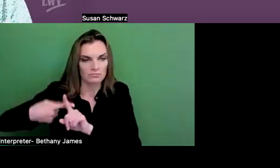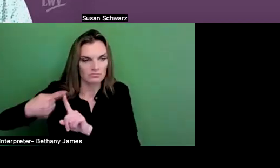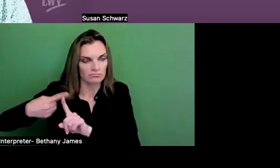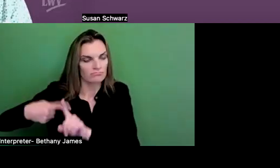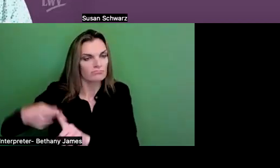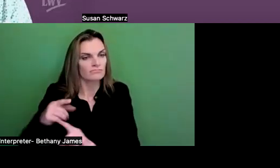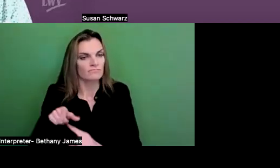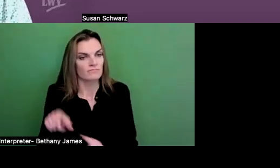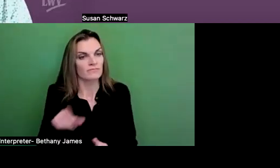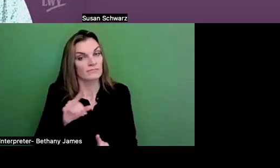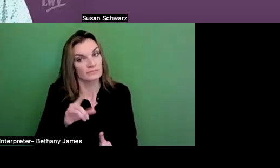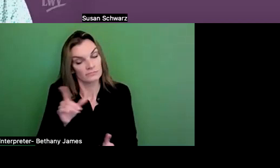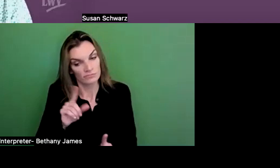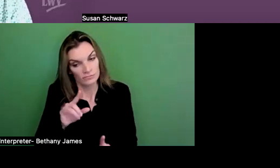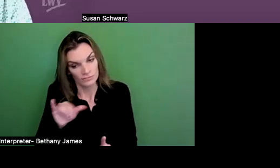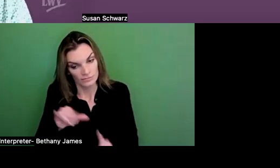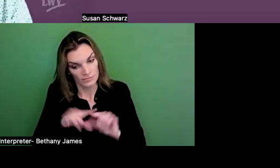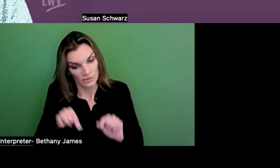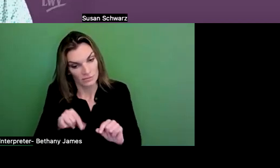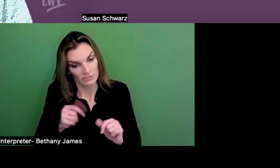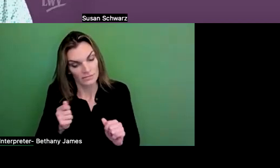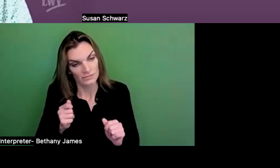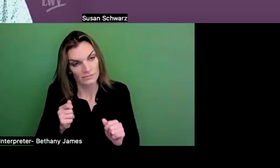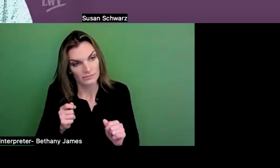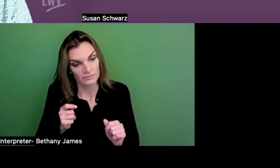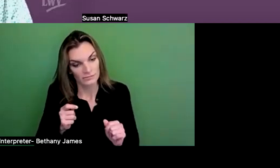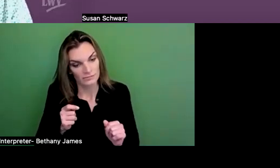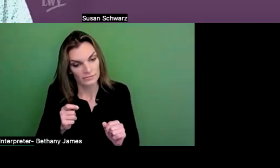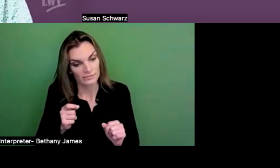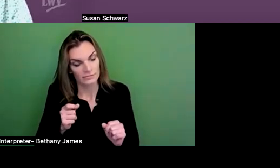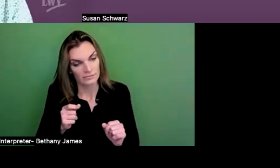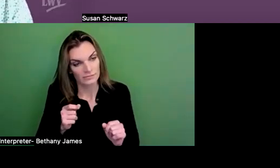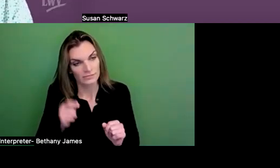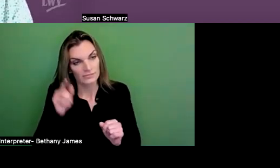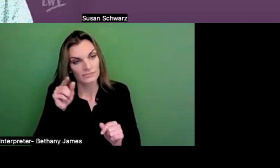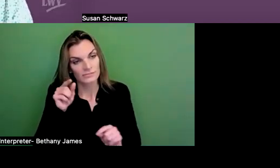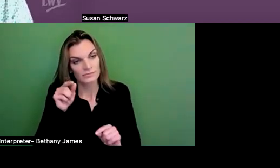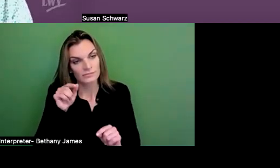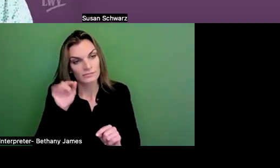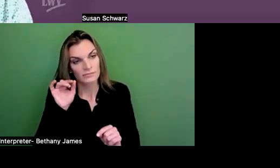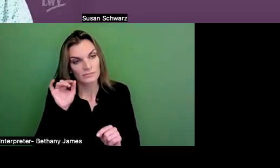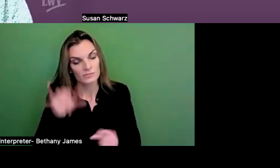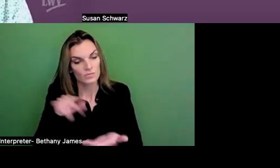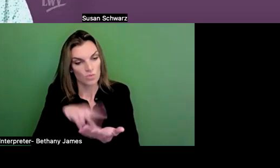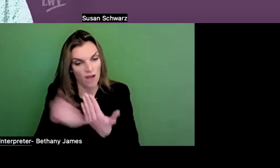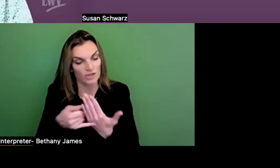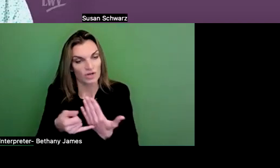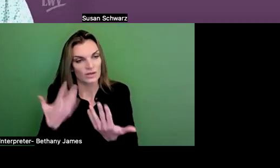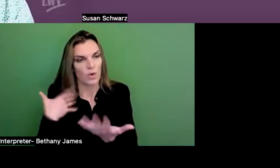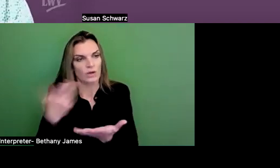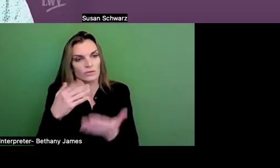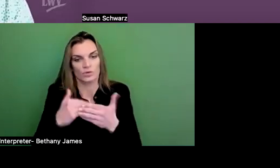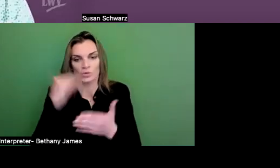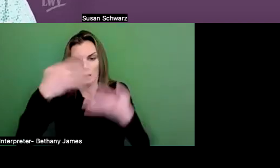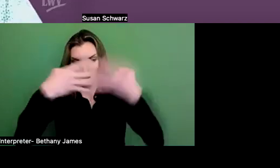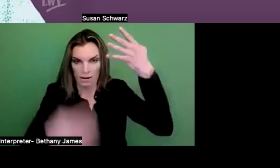need to also be diligent in the amount of projects that we allow, because we're pretty